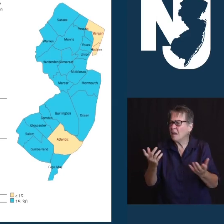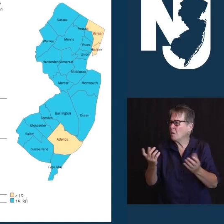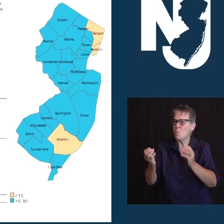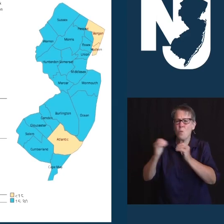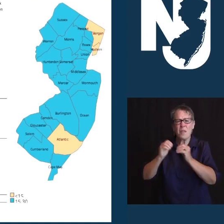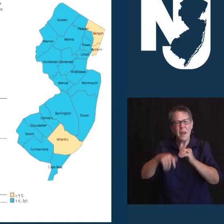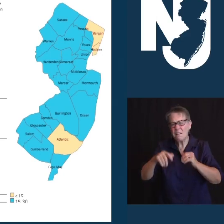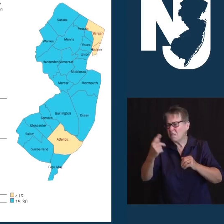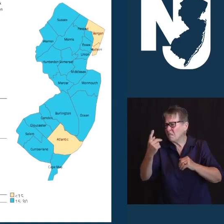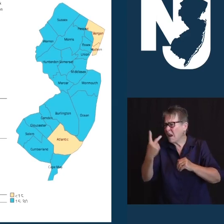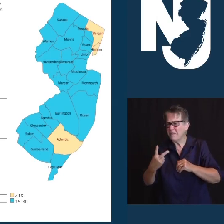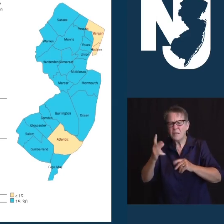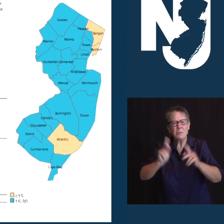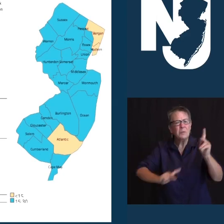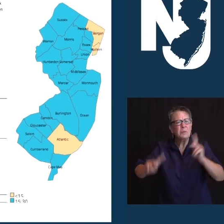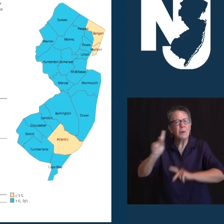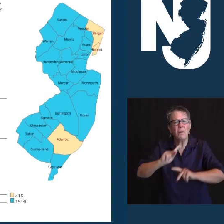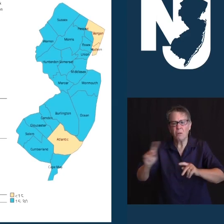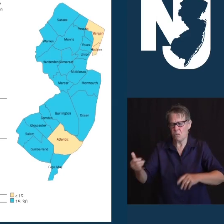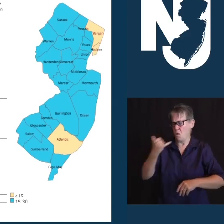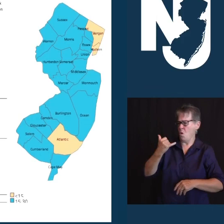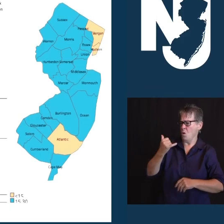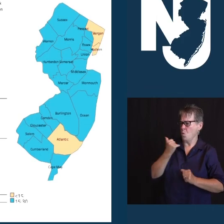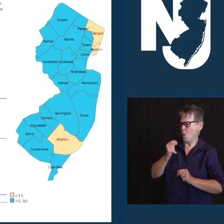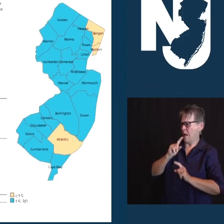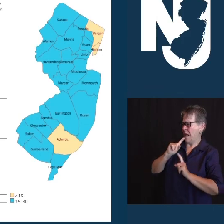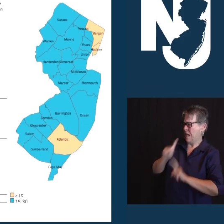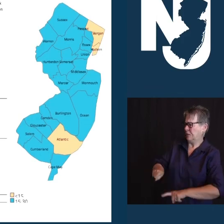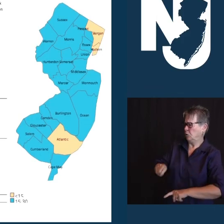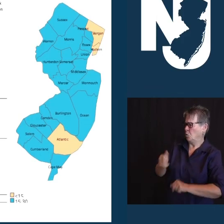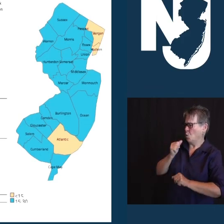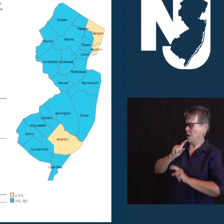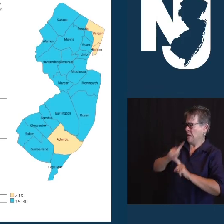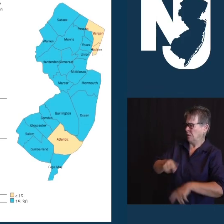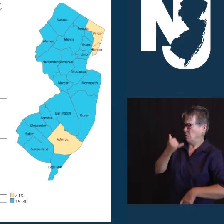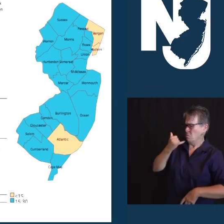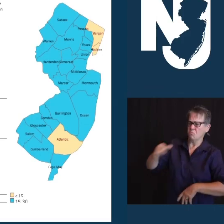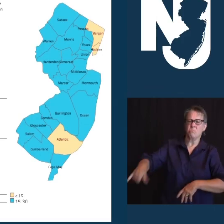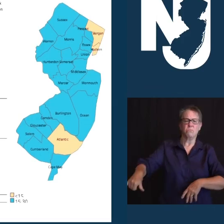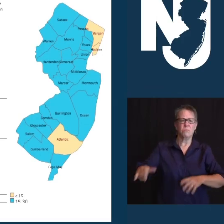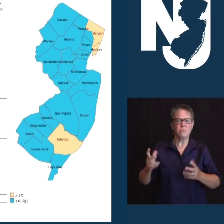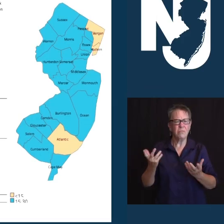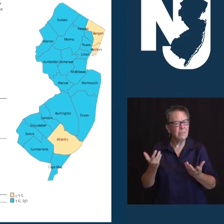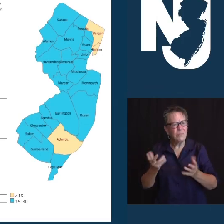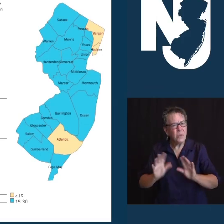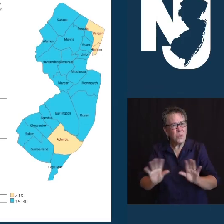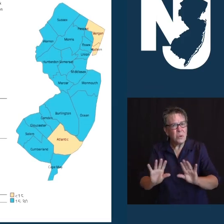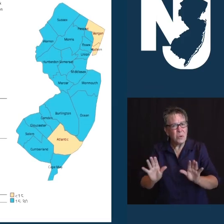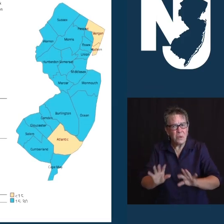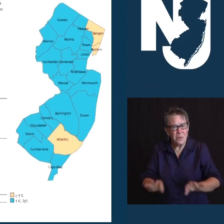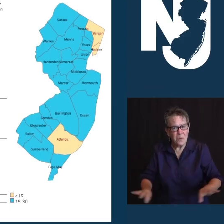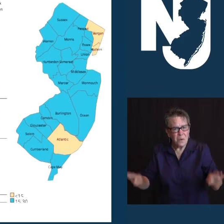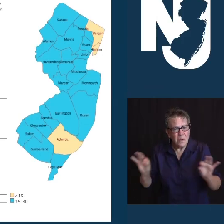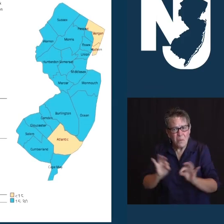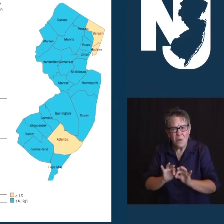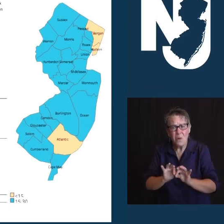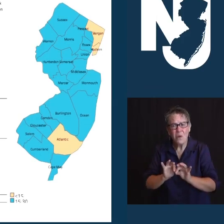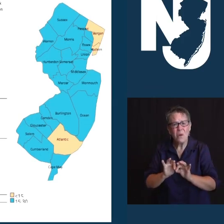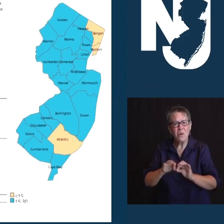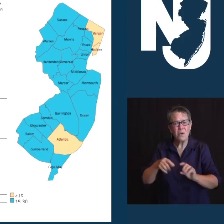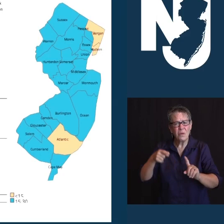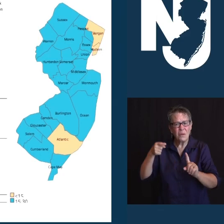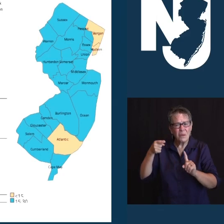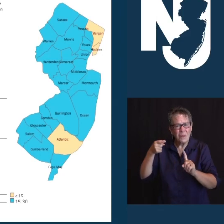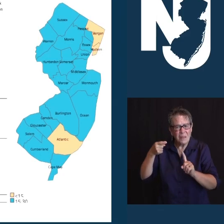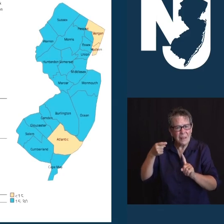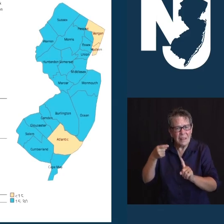very least. Again, I reiterate, our contact tracers only care about protecting public